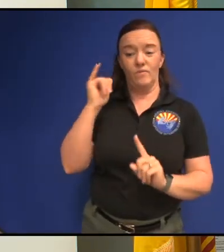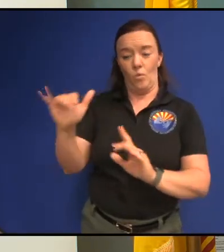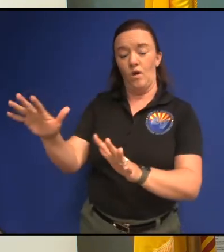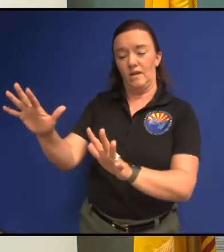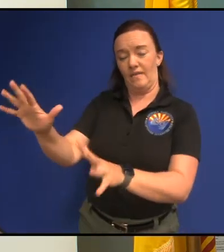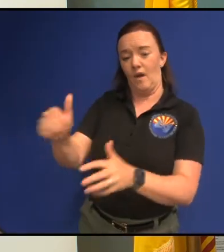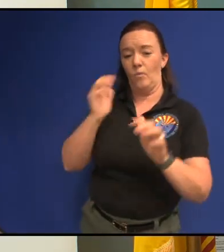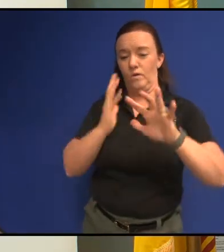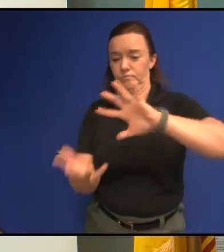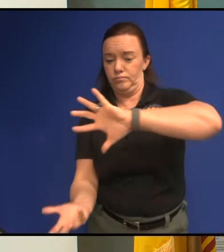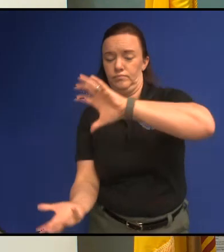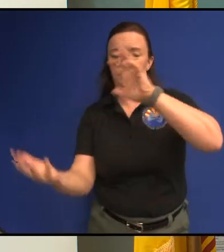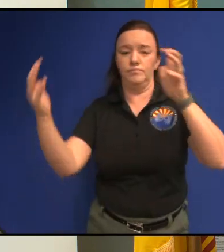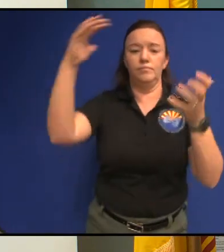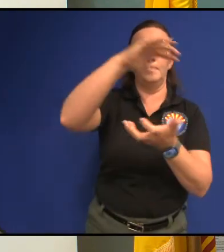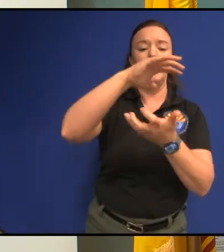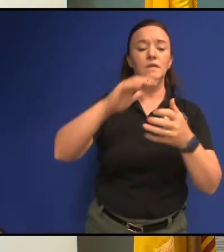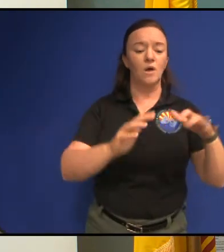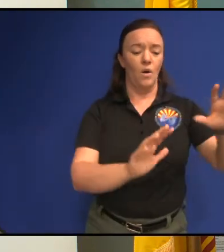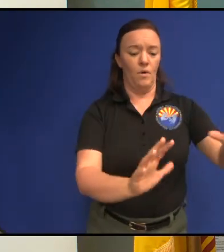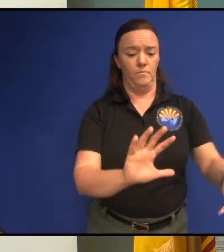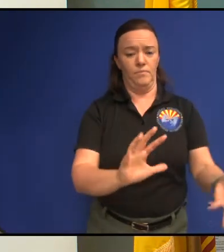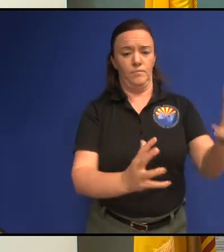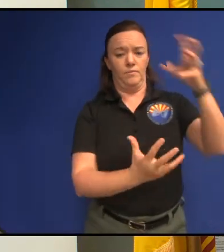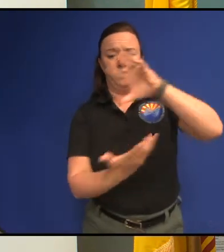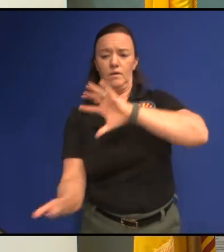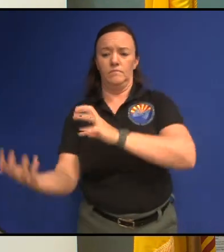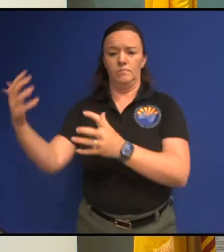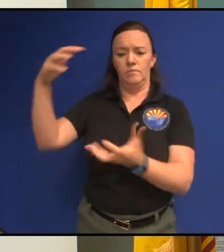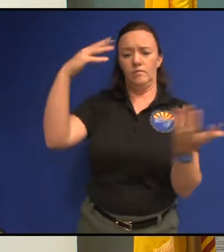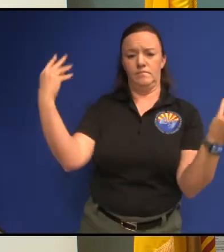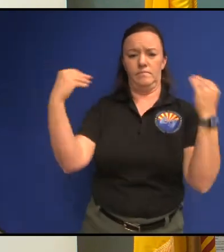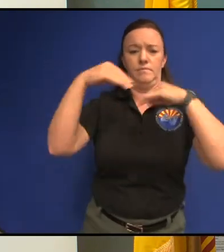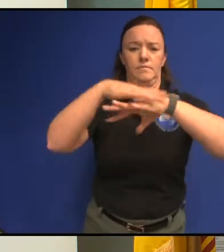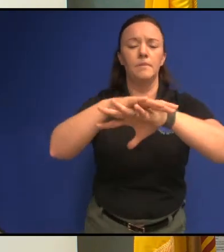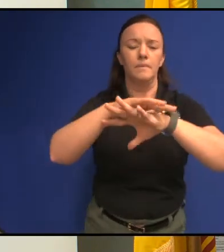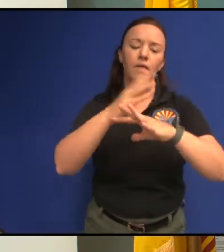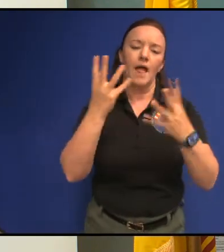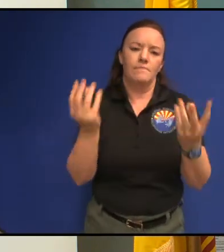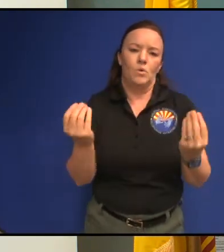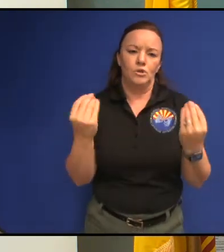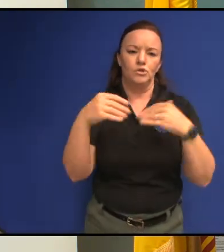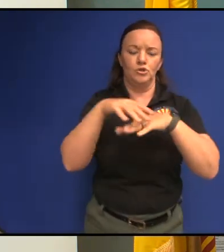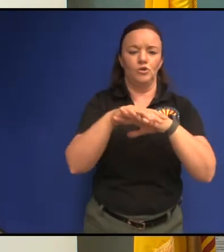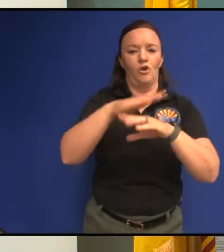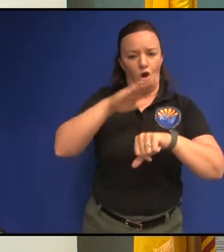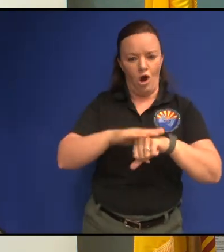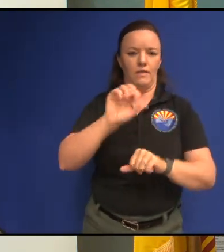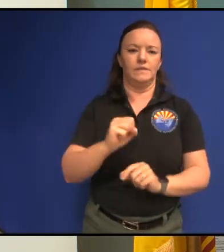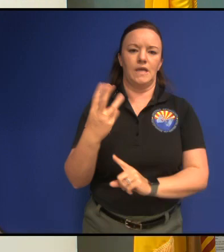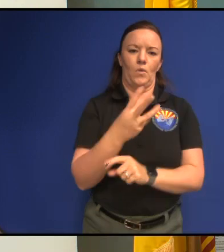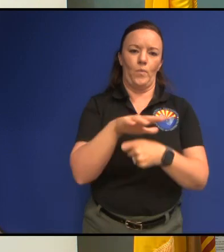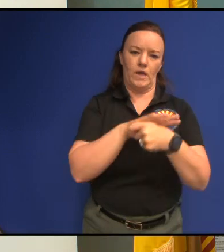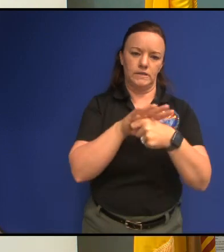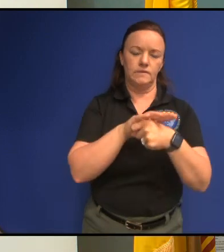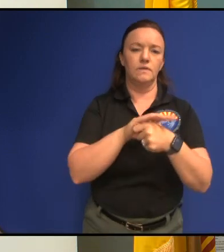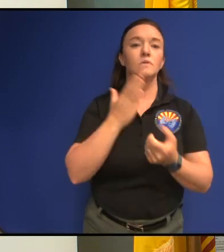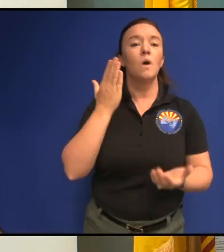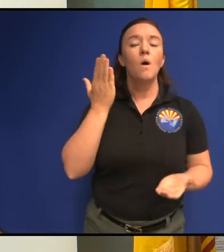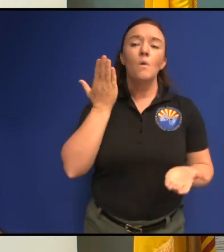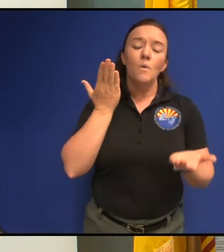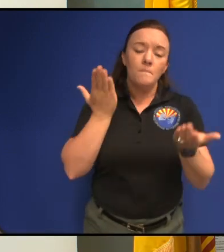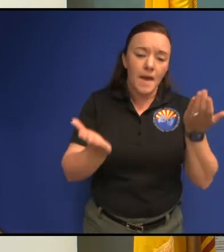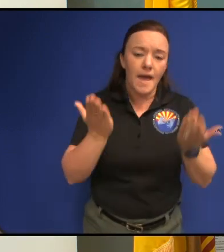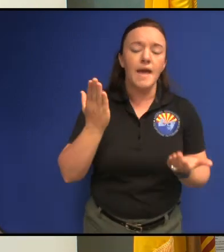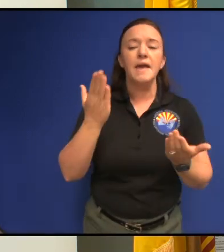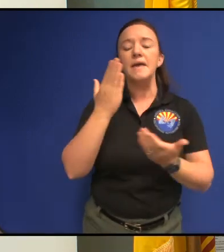kind of see a convergence of those two air masses right over the southwest. So even if we may miss some